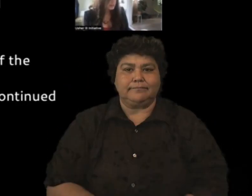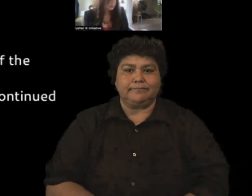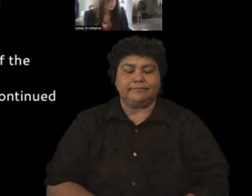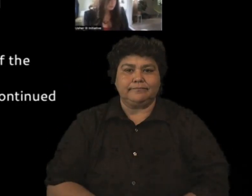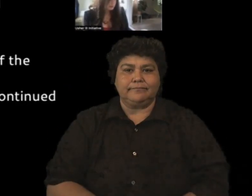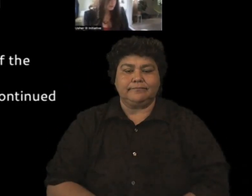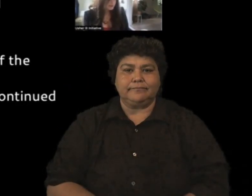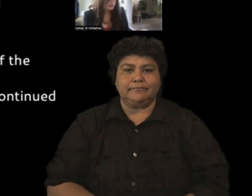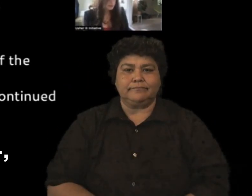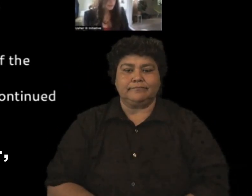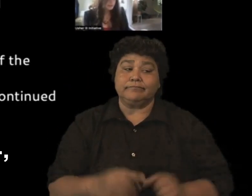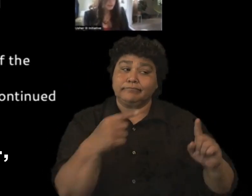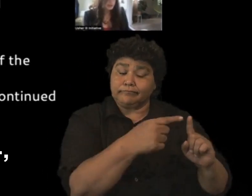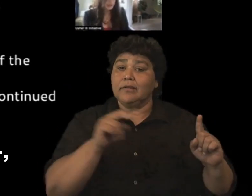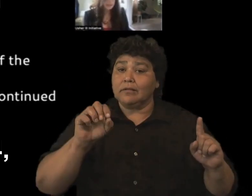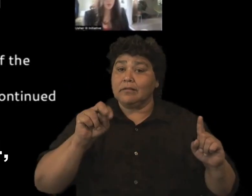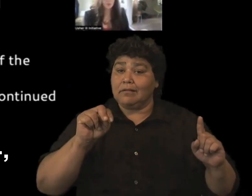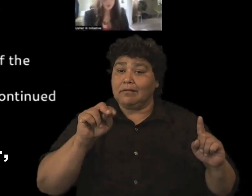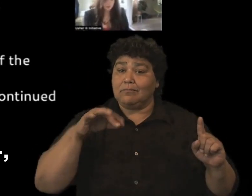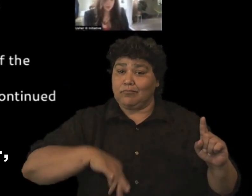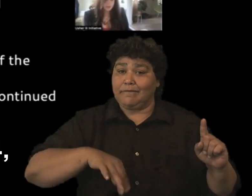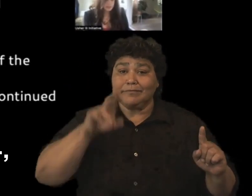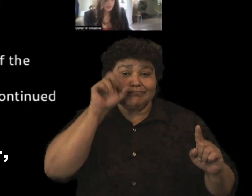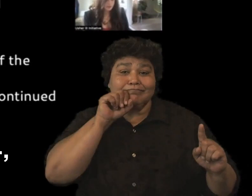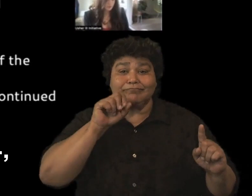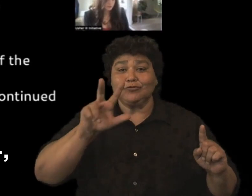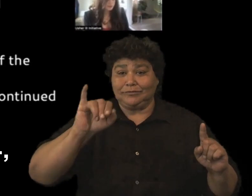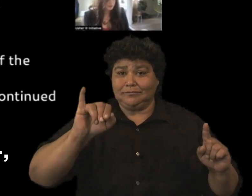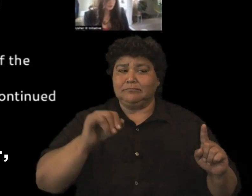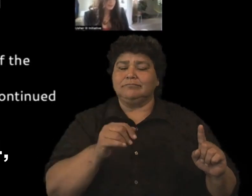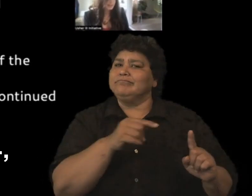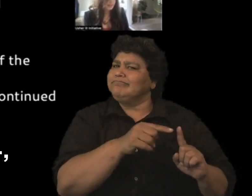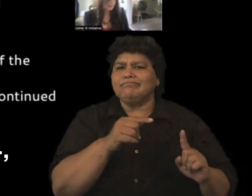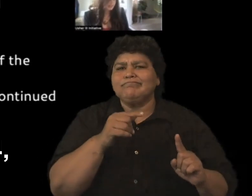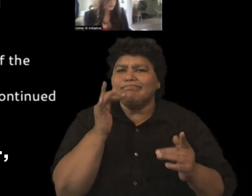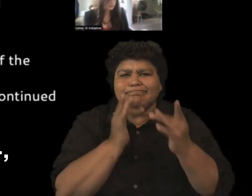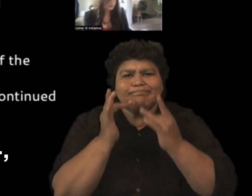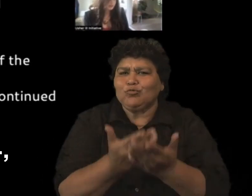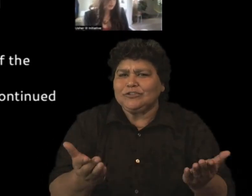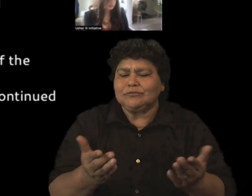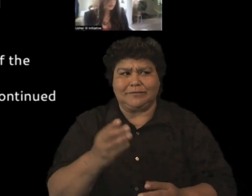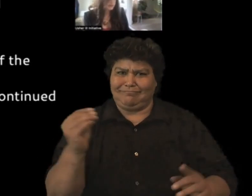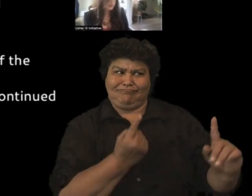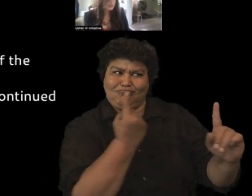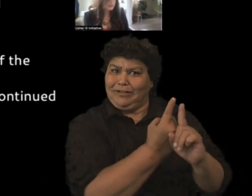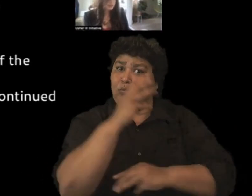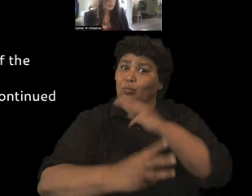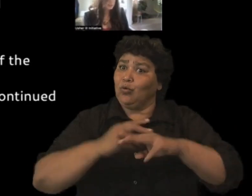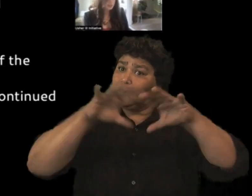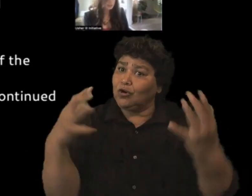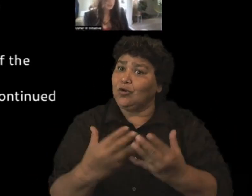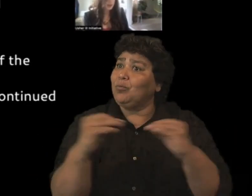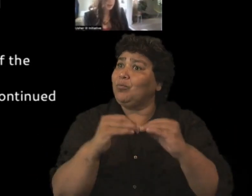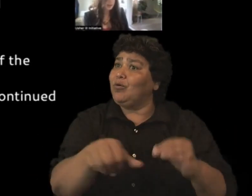Despite extremely limited resources, and as the only organization in the world solely dedicated to Usher III, the initiative